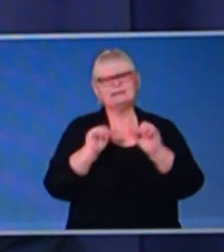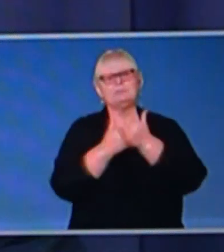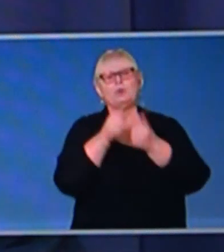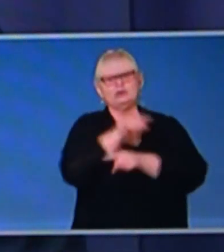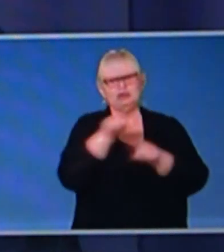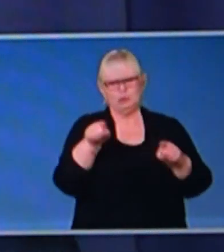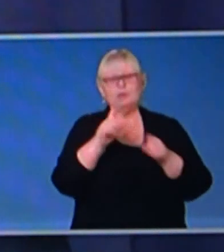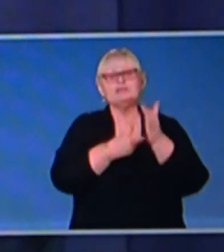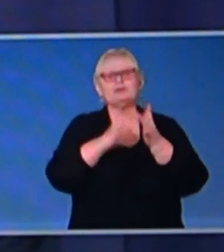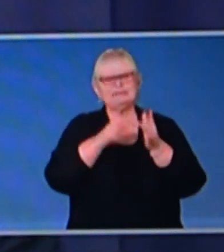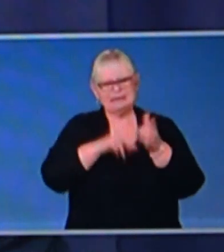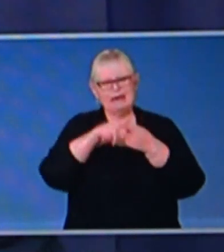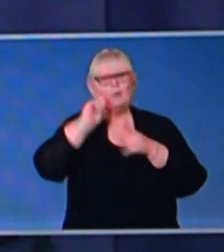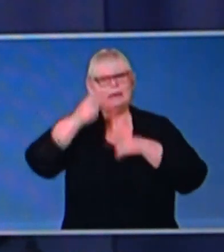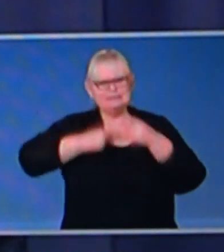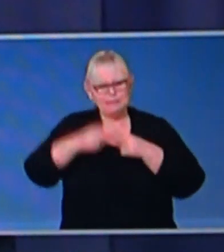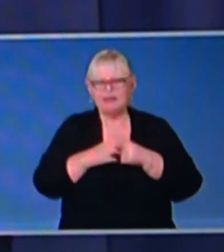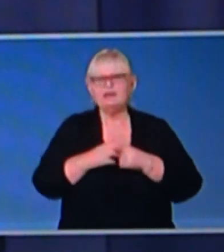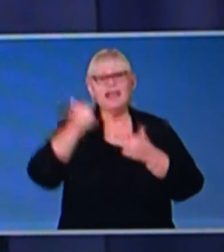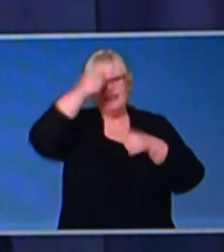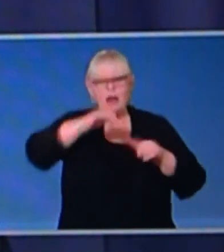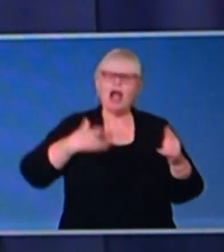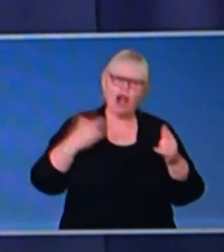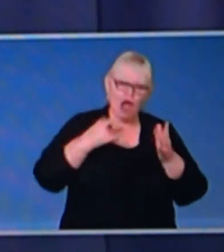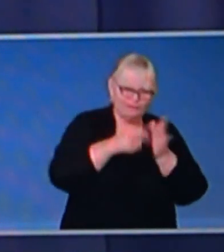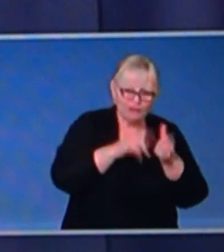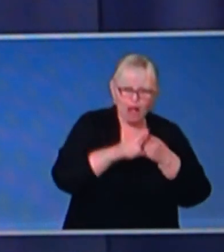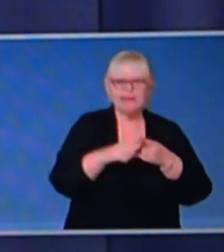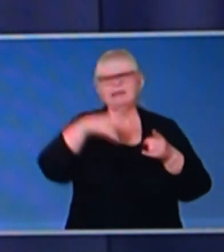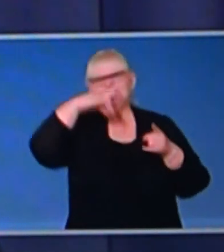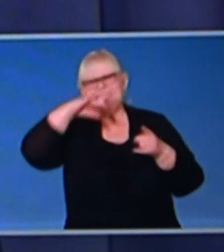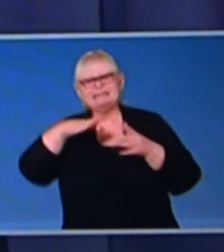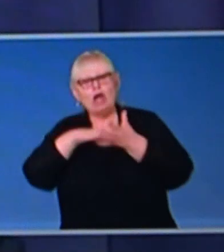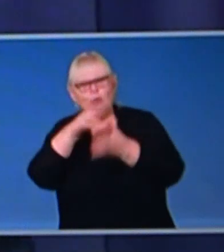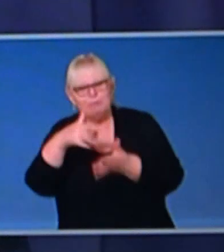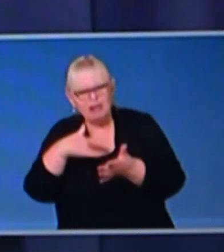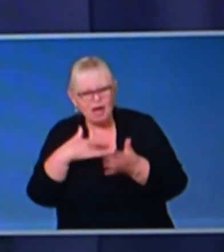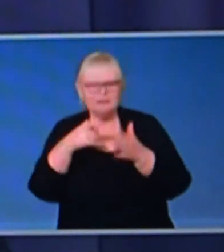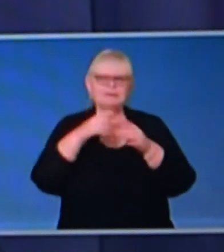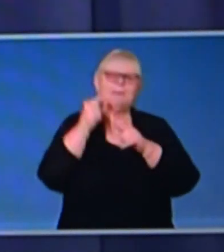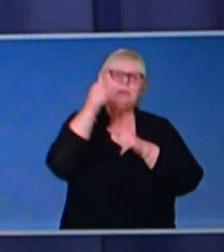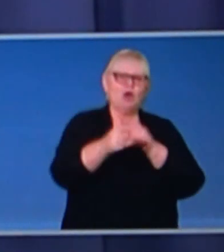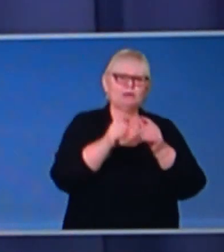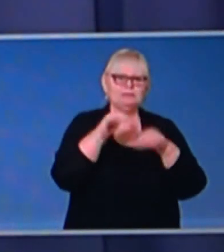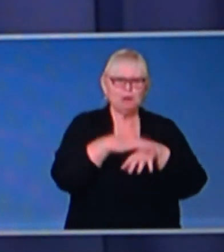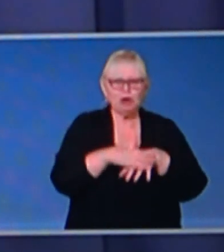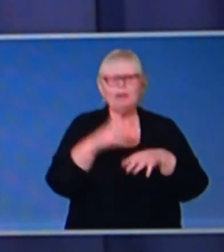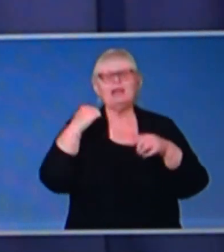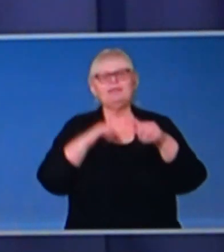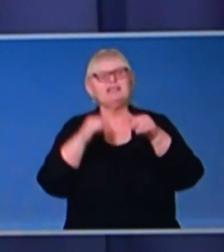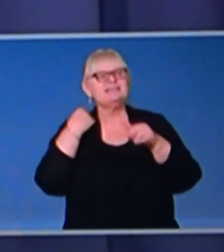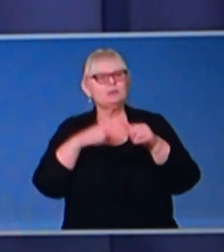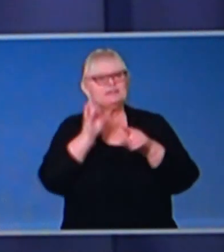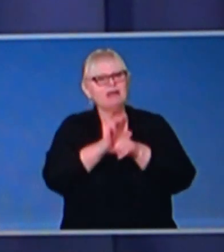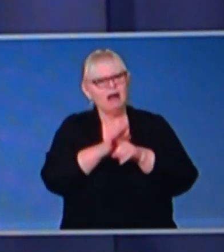And Christine will go through those, but they're well known. There's Lifeline Australia, Kids Helpline, Beyond Blue, Suicide Callback Service, Men's Line